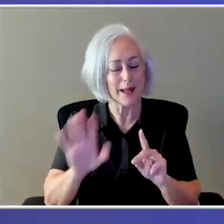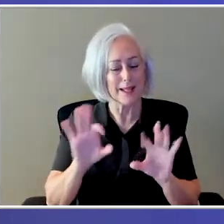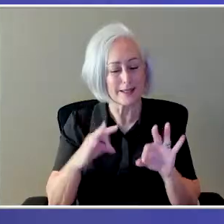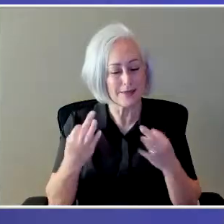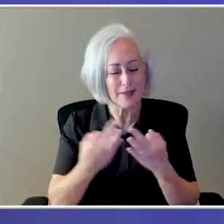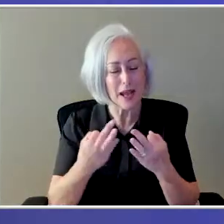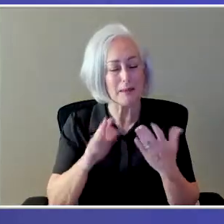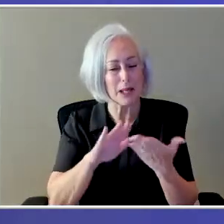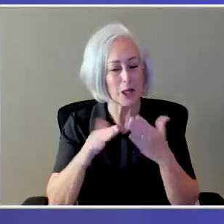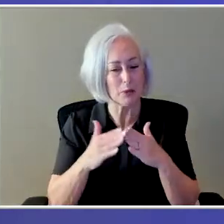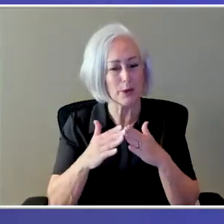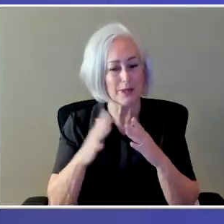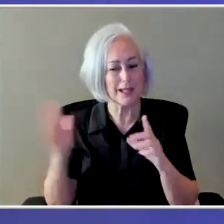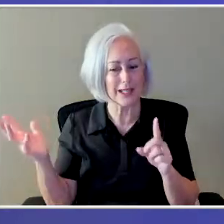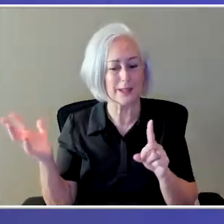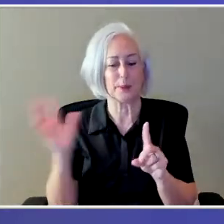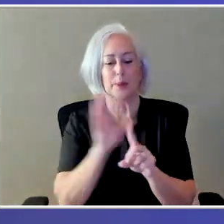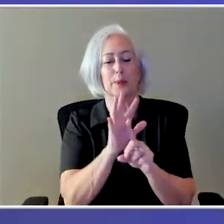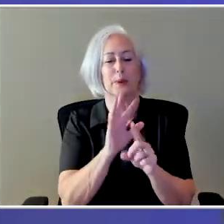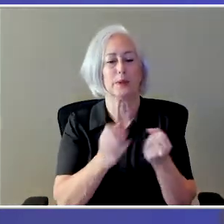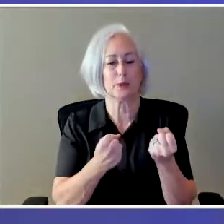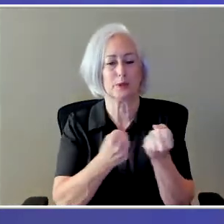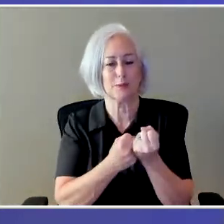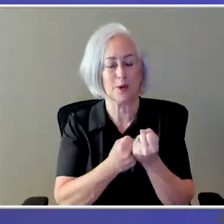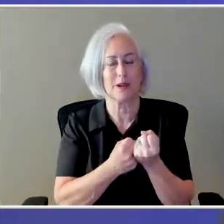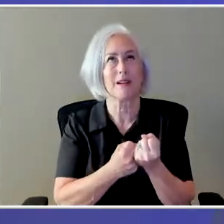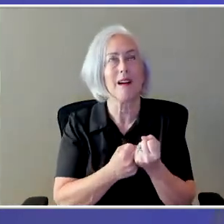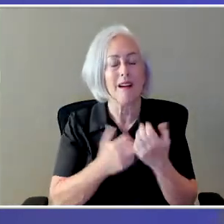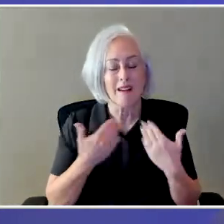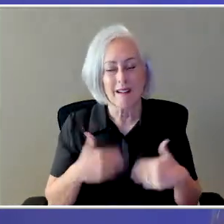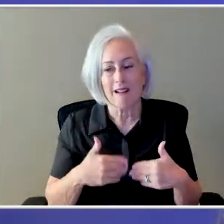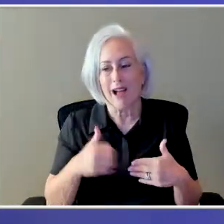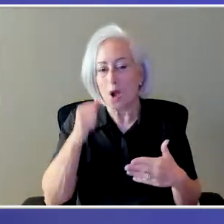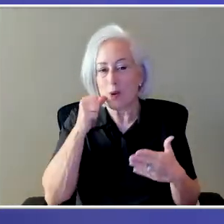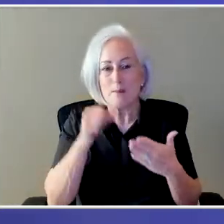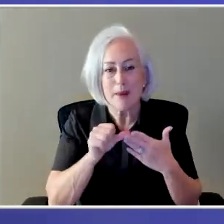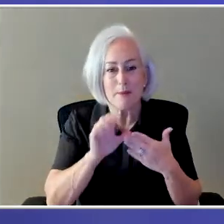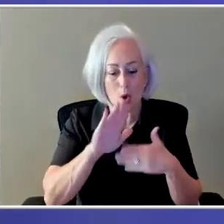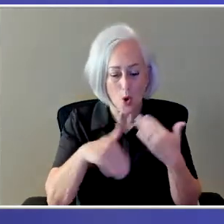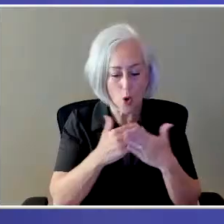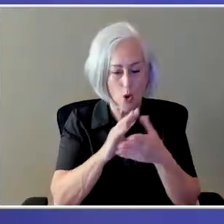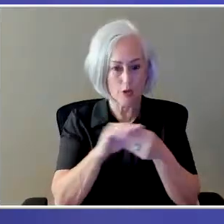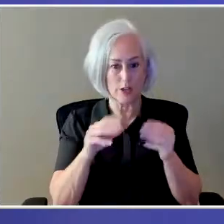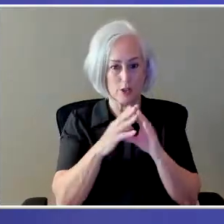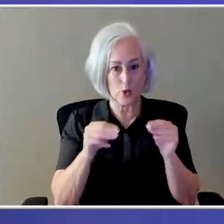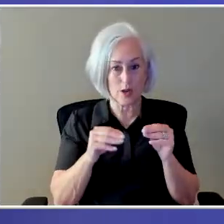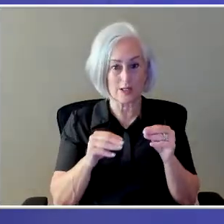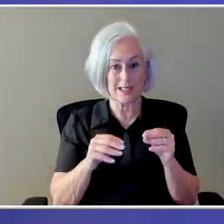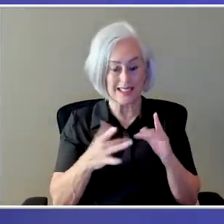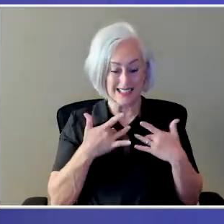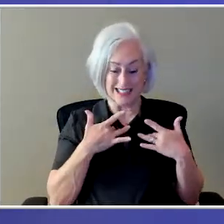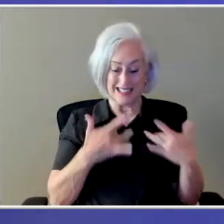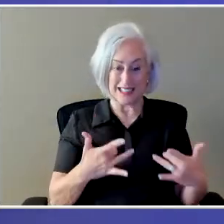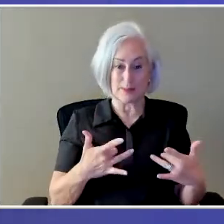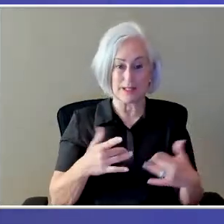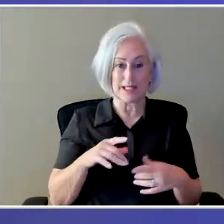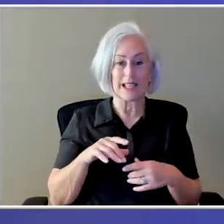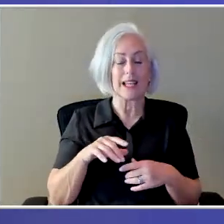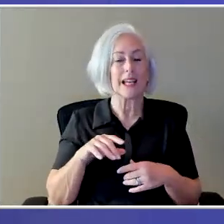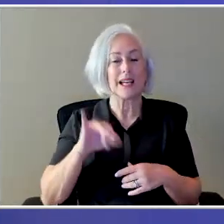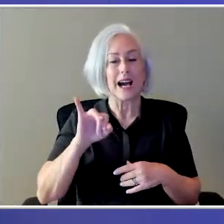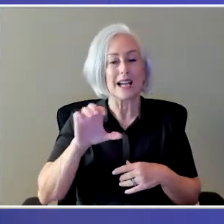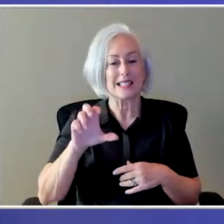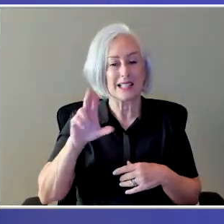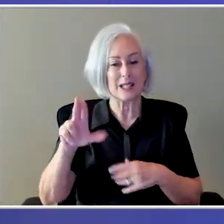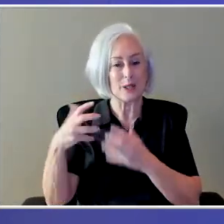I just remember all of the stories, like in the ICU on the ventilator, we don't get to know, like the first time I heard your voice was when I saw